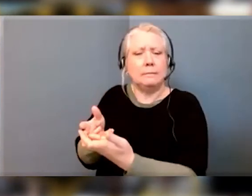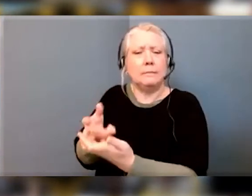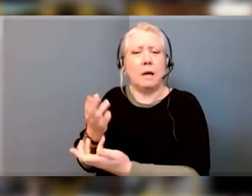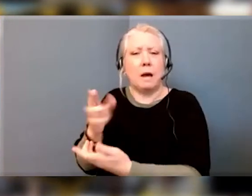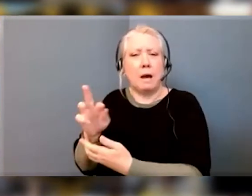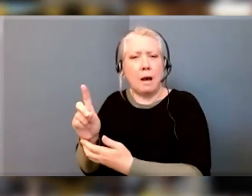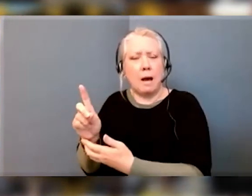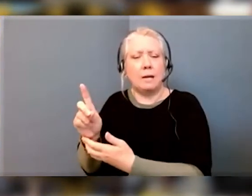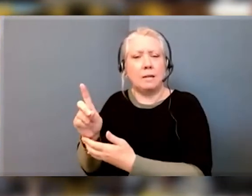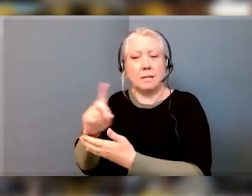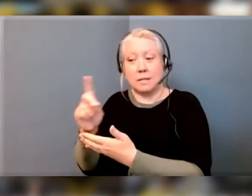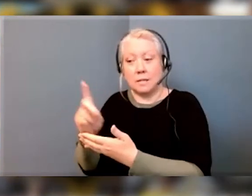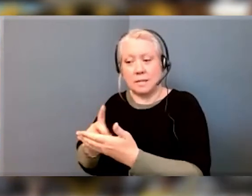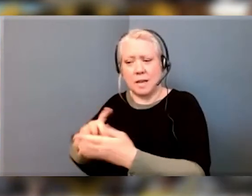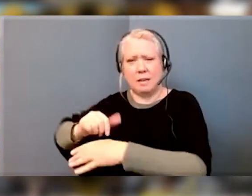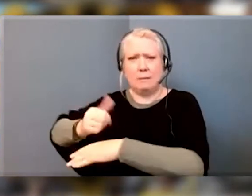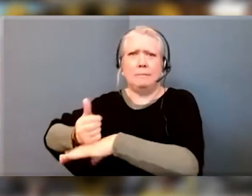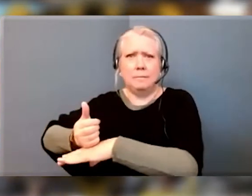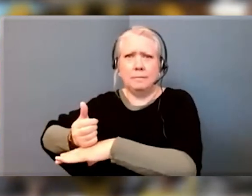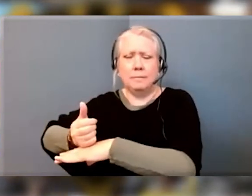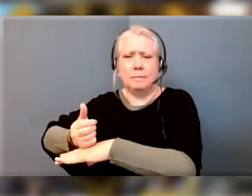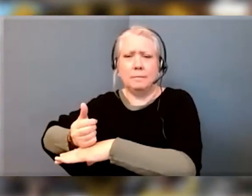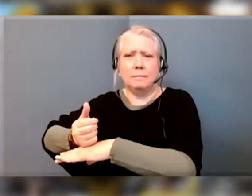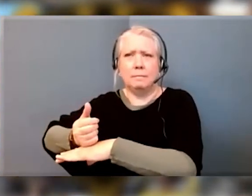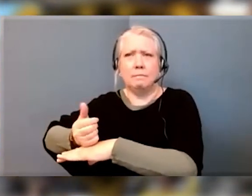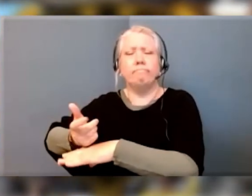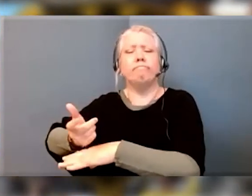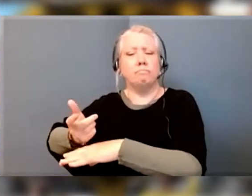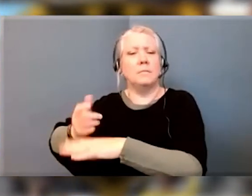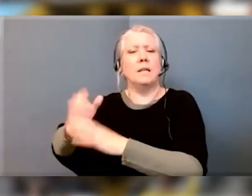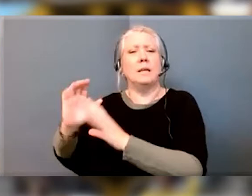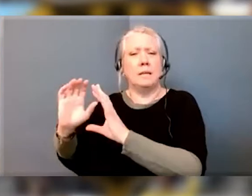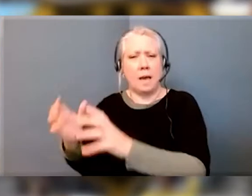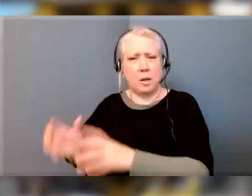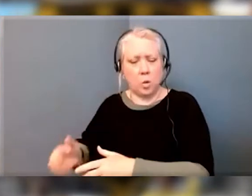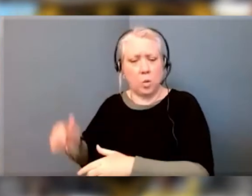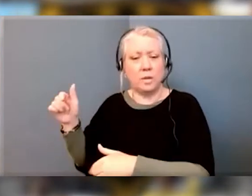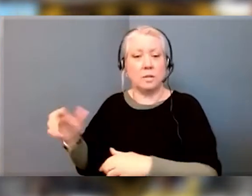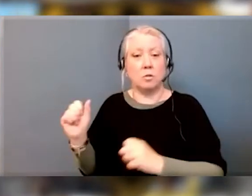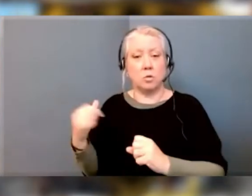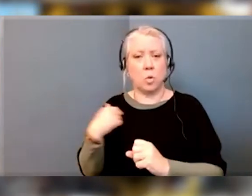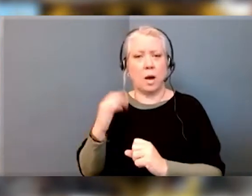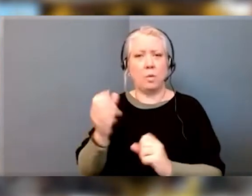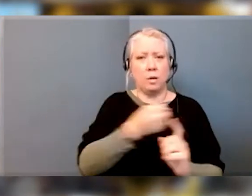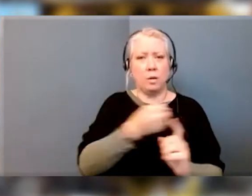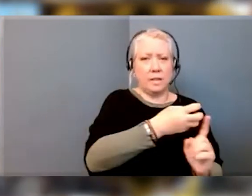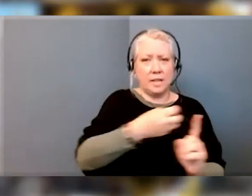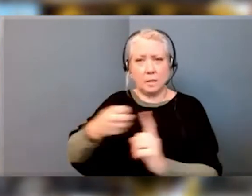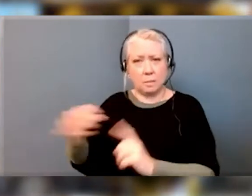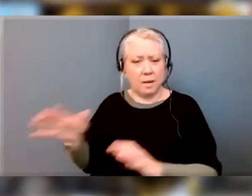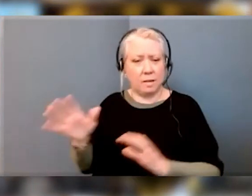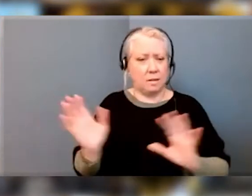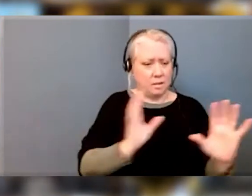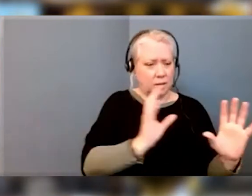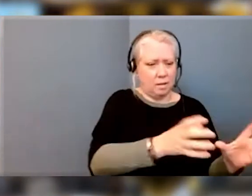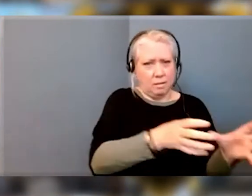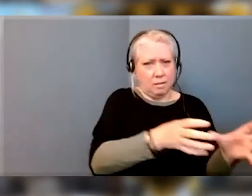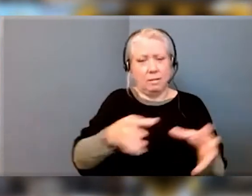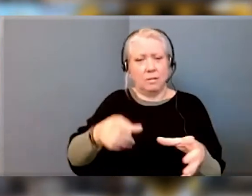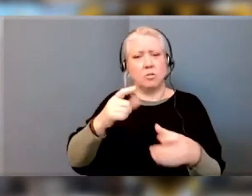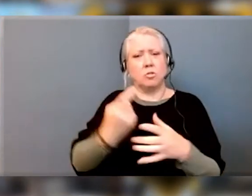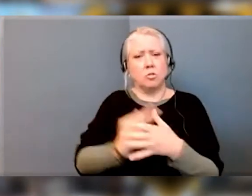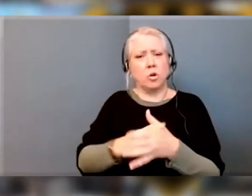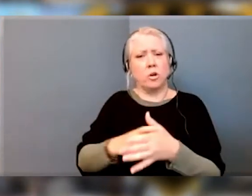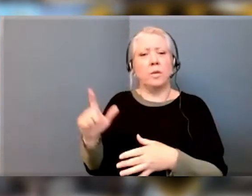HUD-defined presumed eligible categories. So we'll go over each of these three buckets in a bit more detail, starting with limited clientele, or